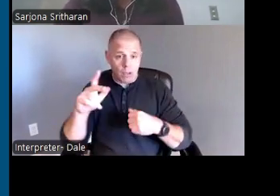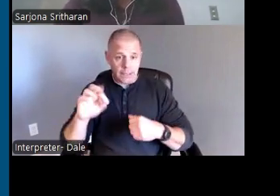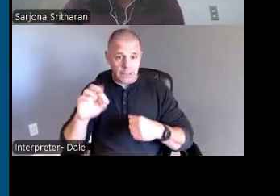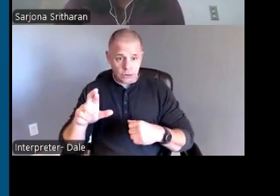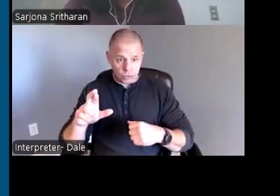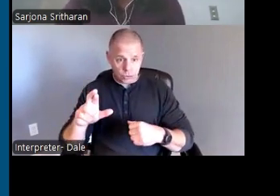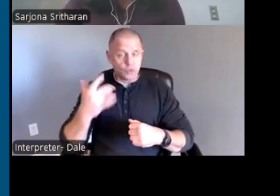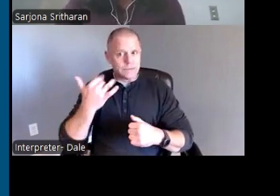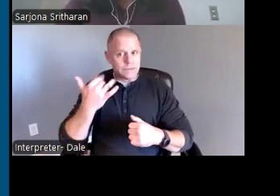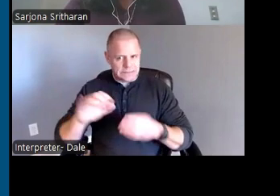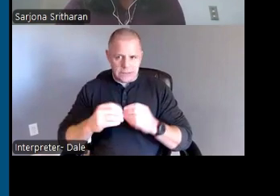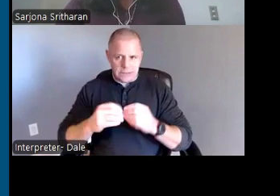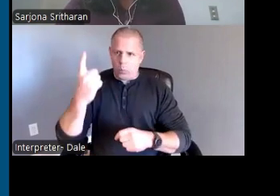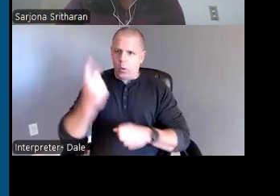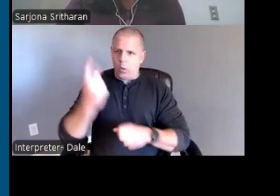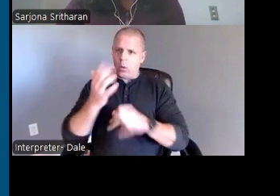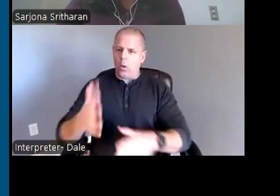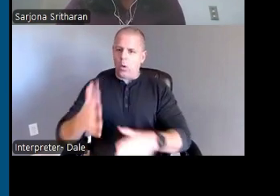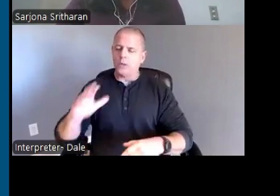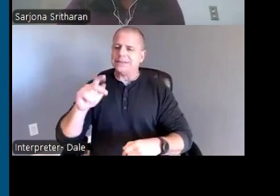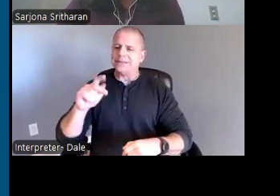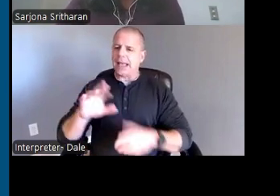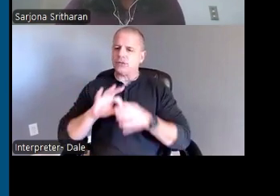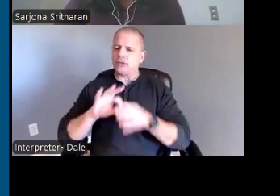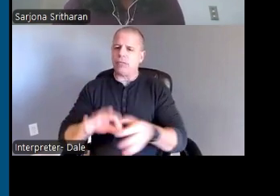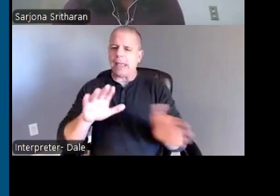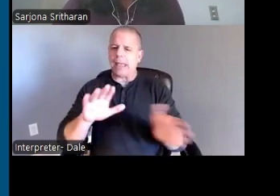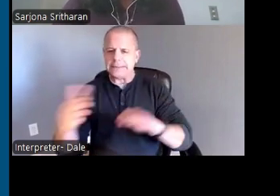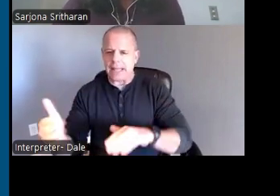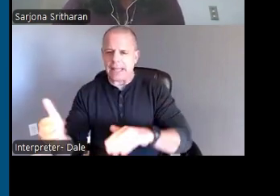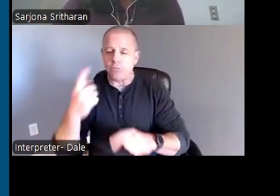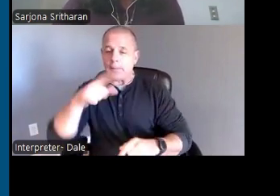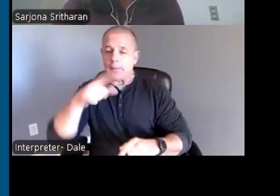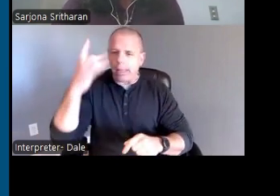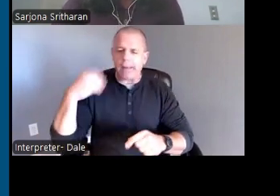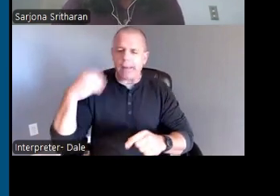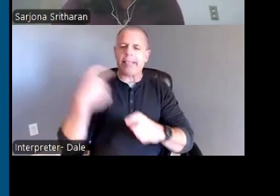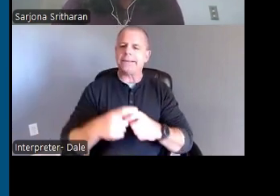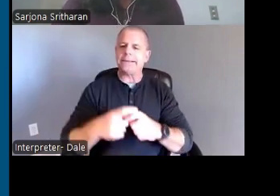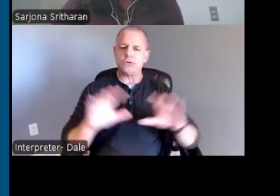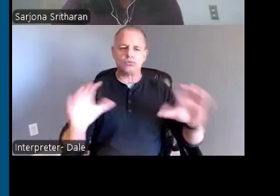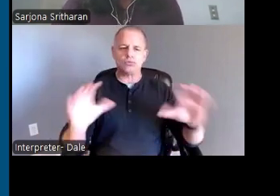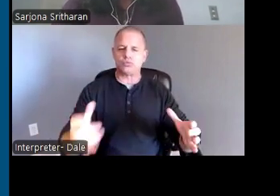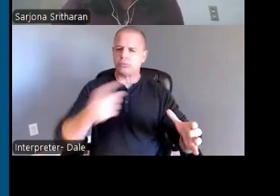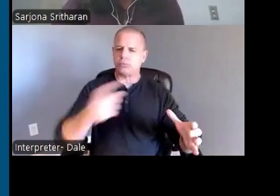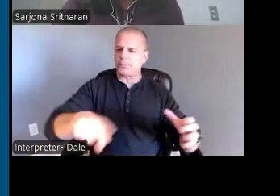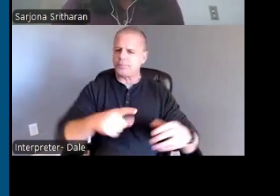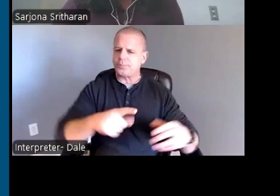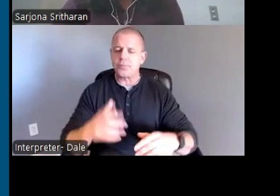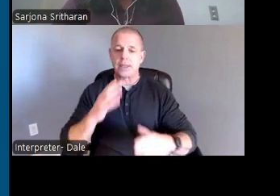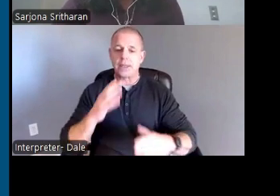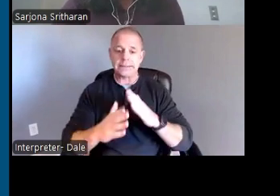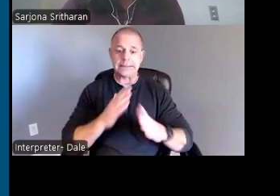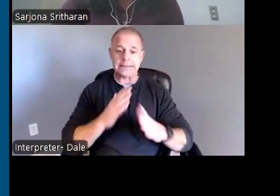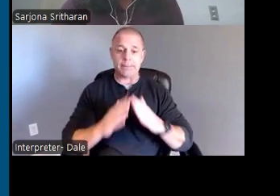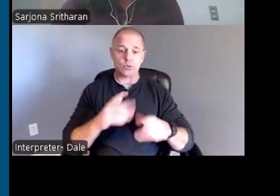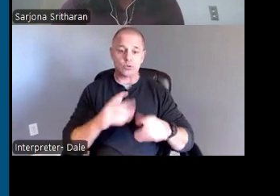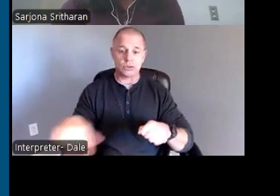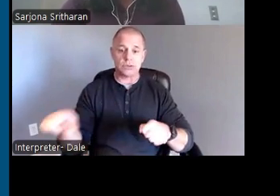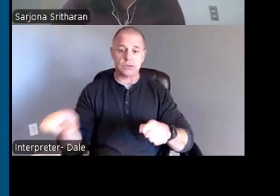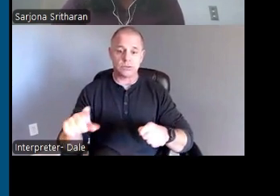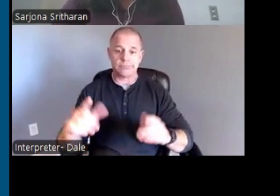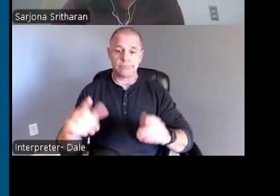the leading cause of cancer-related death among Black and Latino individuals. Neighborhood deprivation and